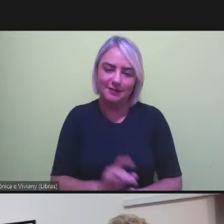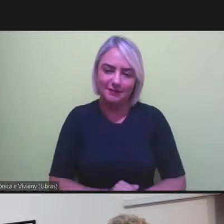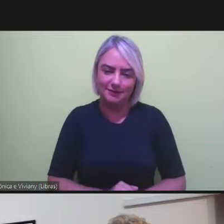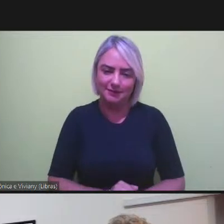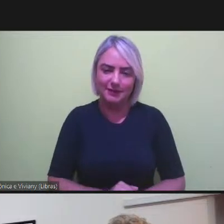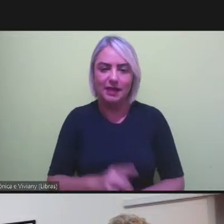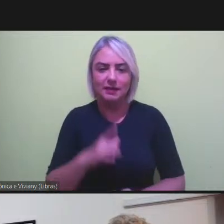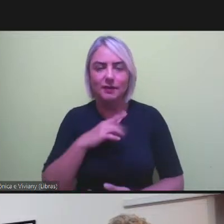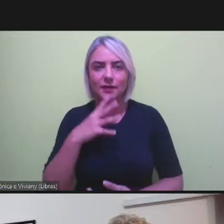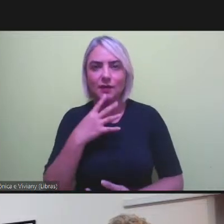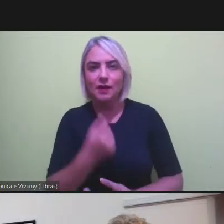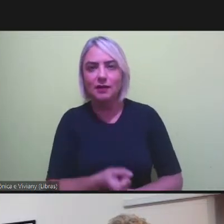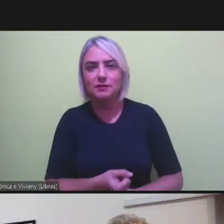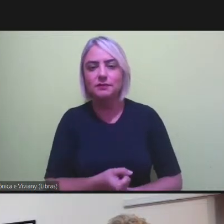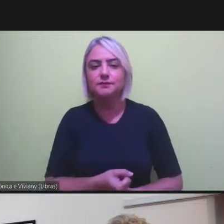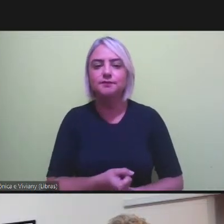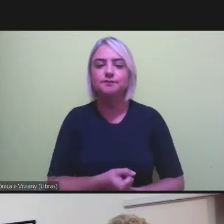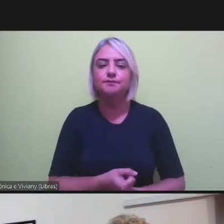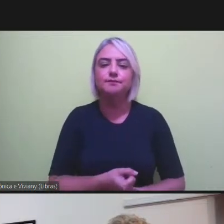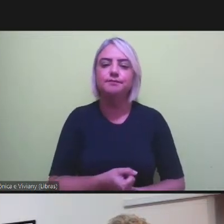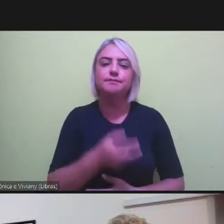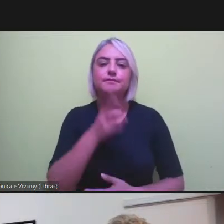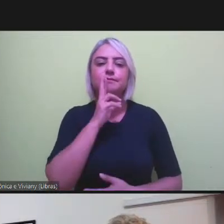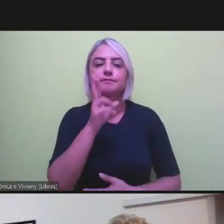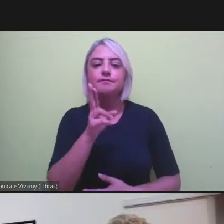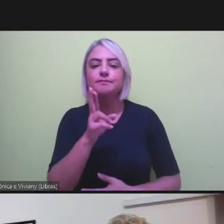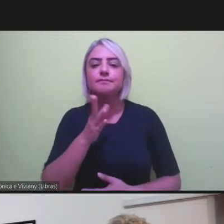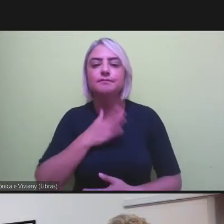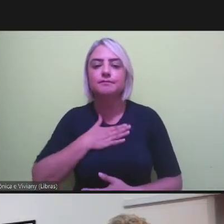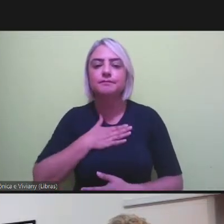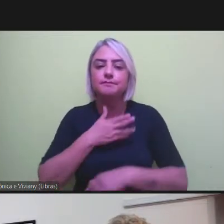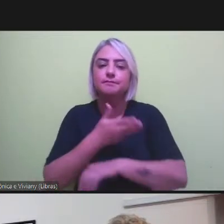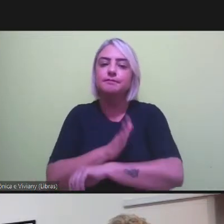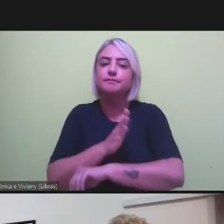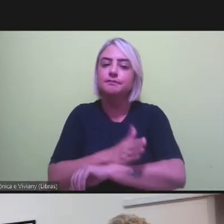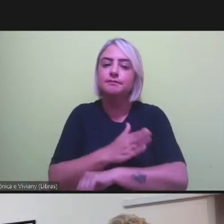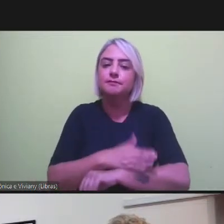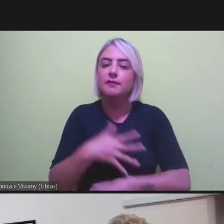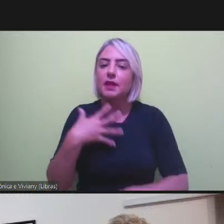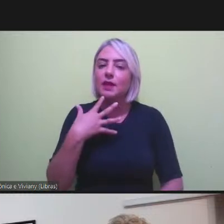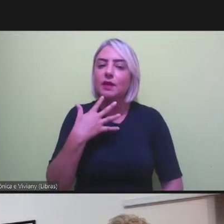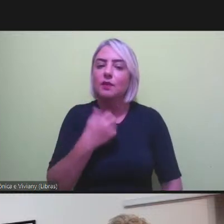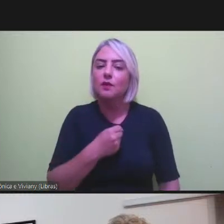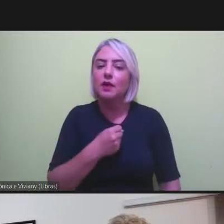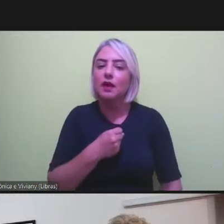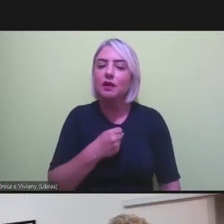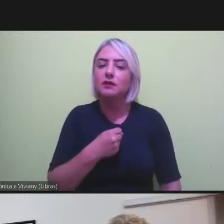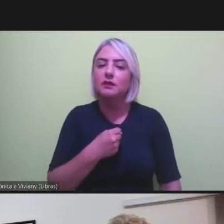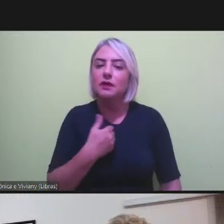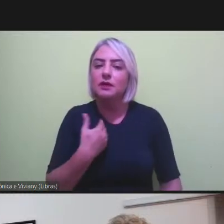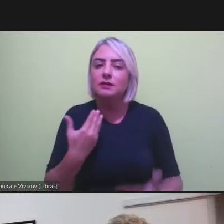help, Então, eu but it's acho que not essa going to be seria a the only resposta, resource. dentro da minha So that prática, is my e eu answer acho within my que practice vai